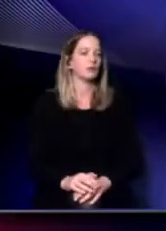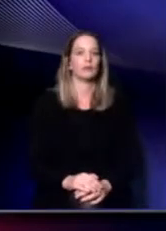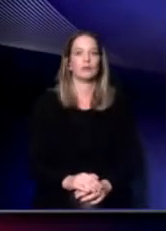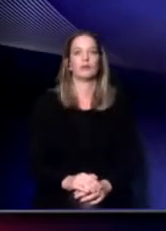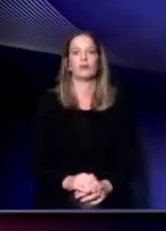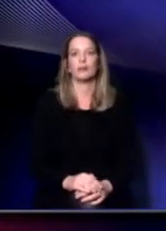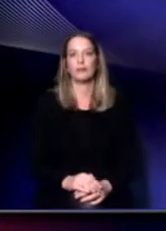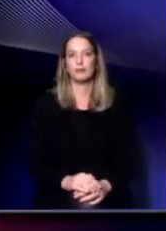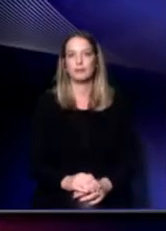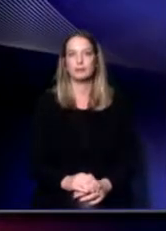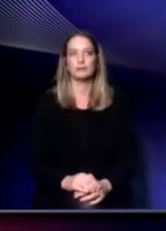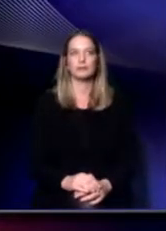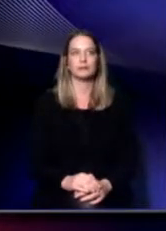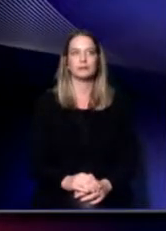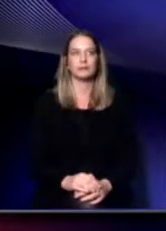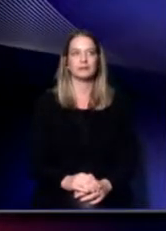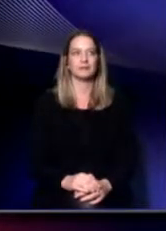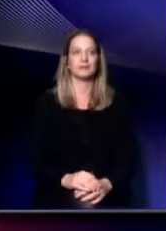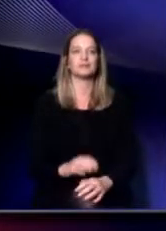asdb.az.gov/ASDB-videos.